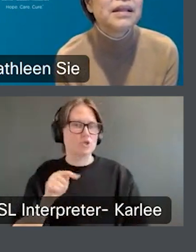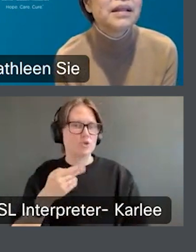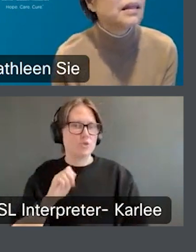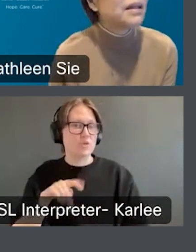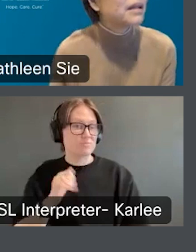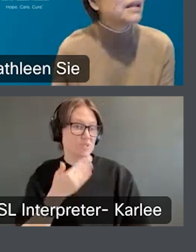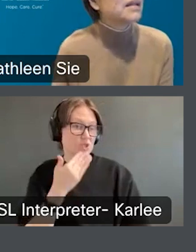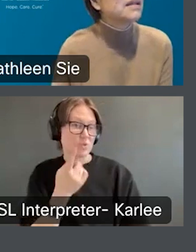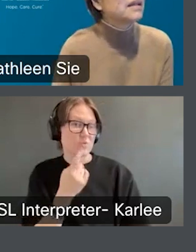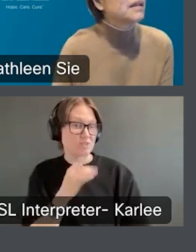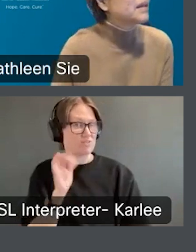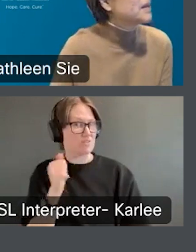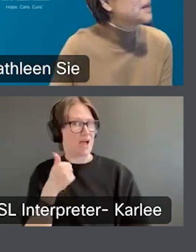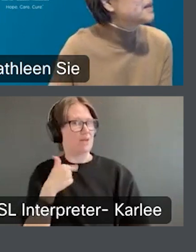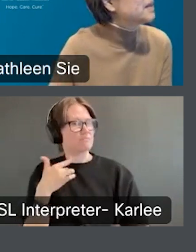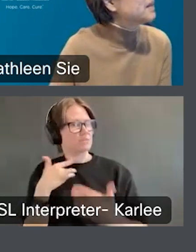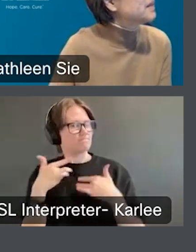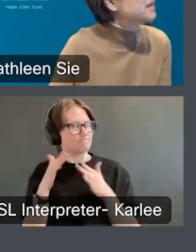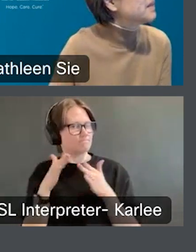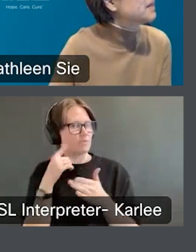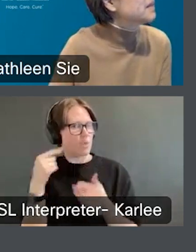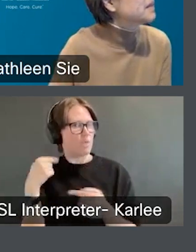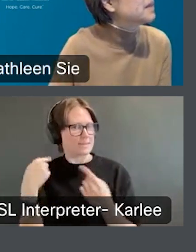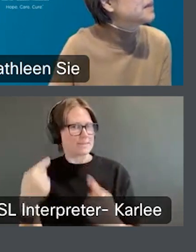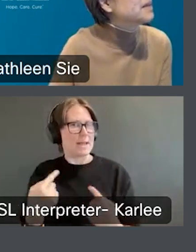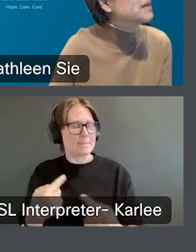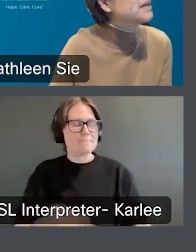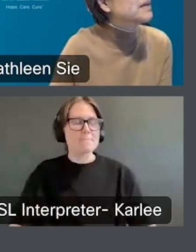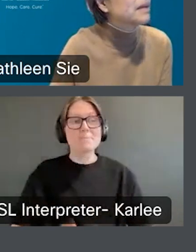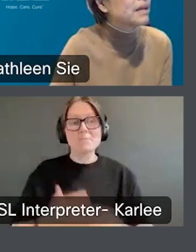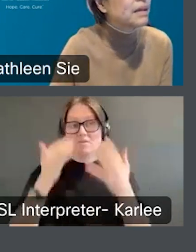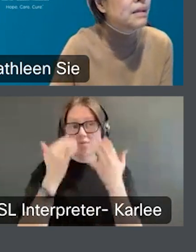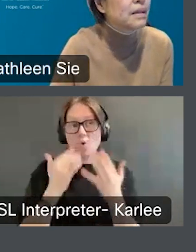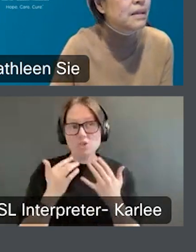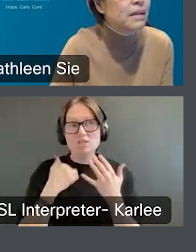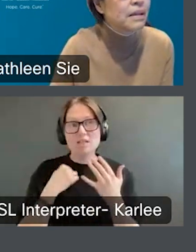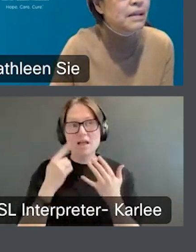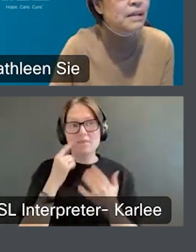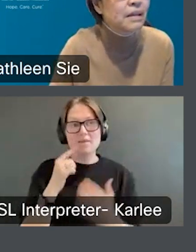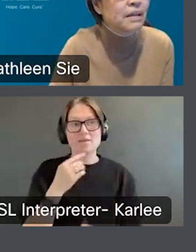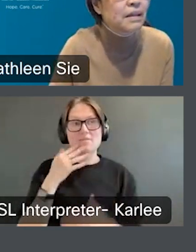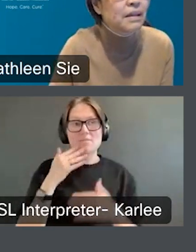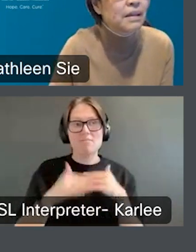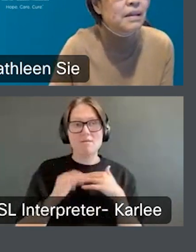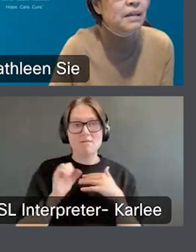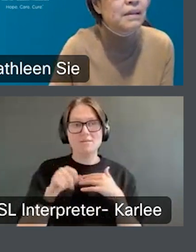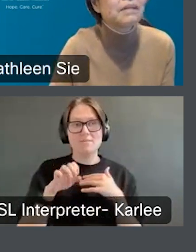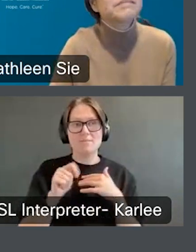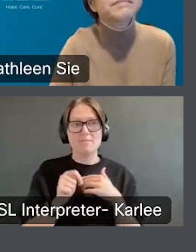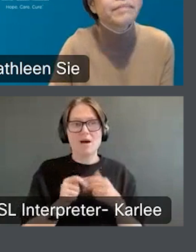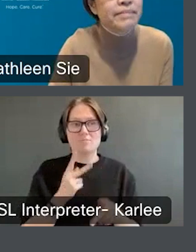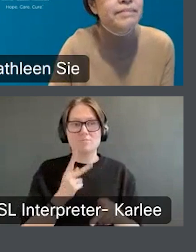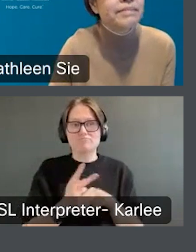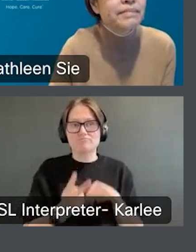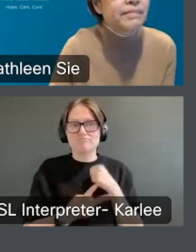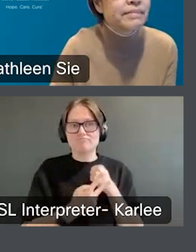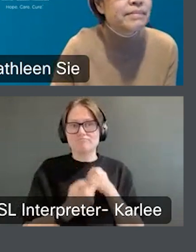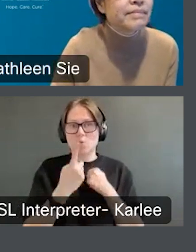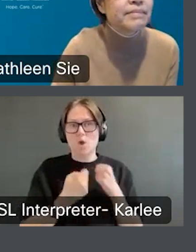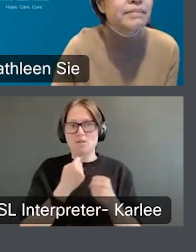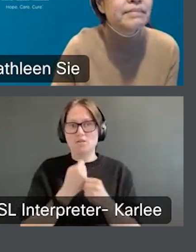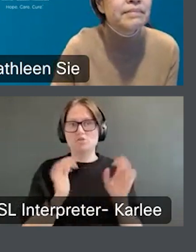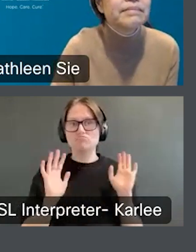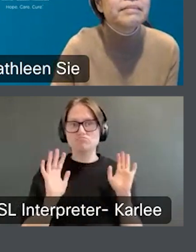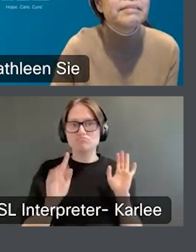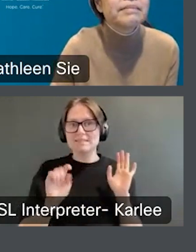time. So unfortunately, I think the blood spot is only kept for a year in Tennessee.